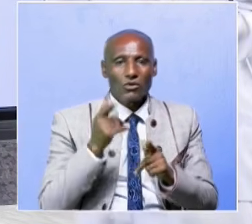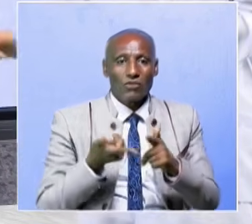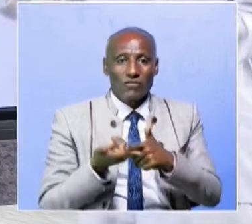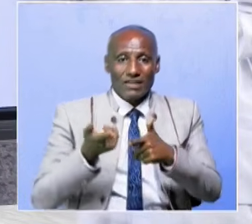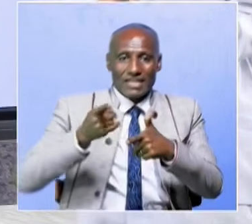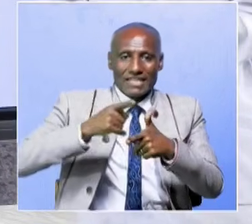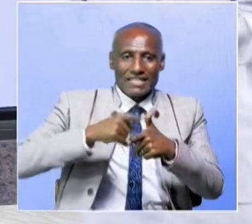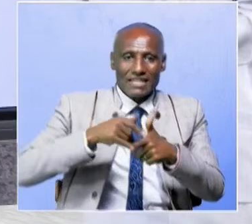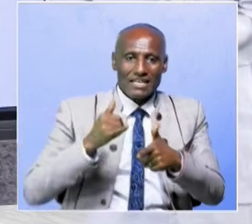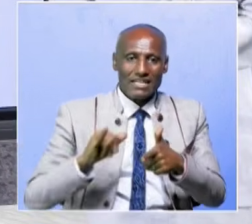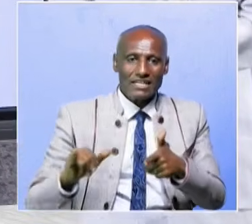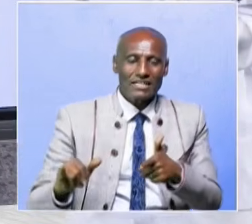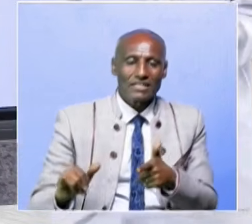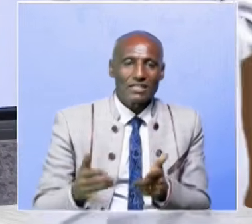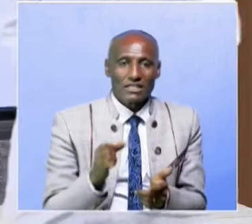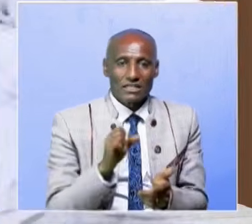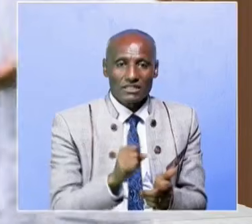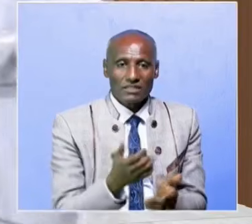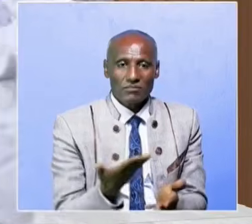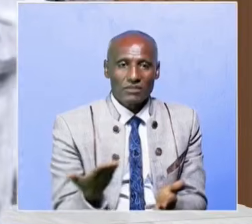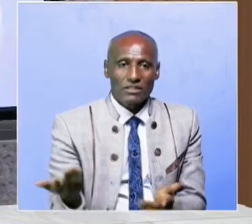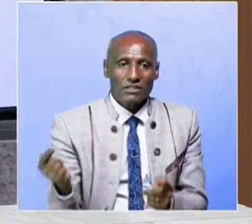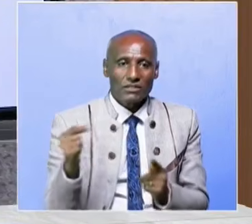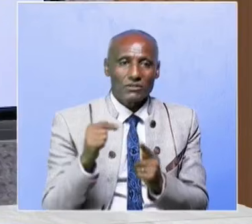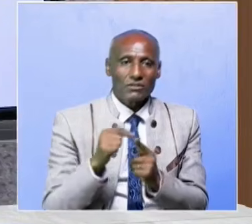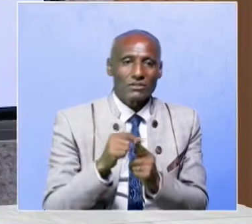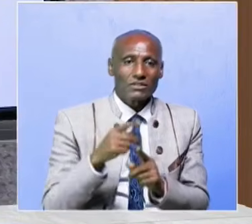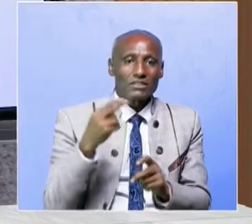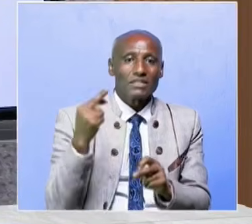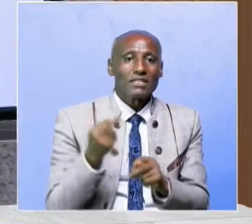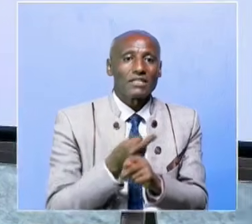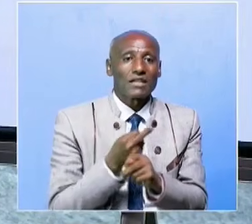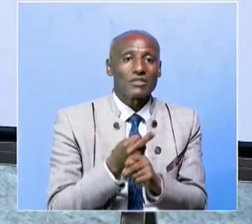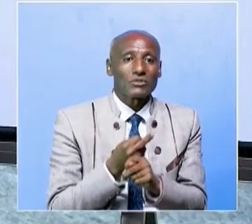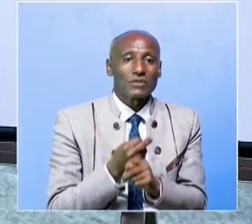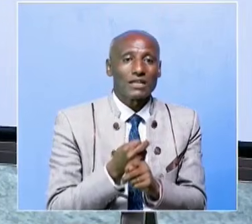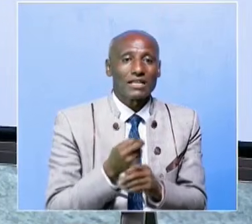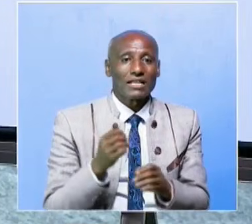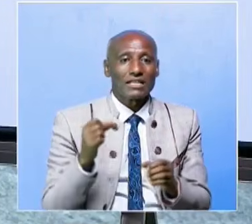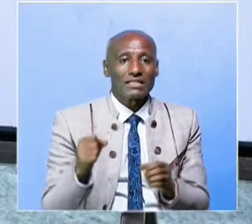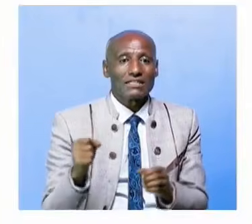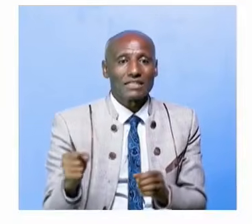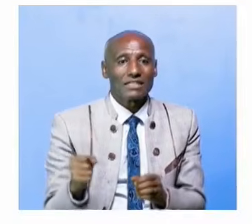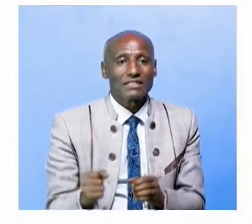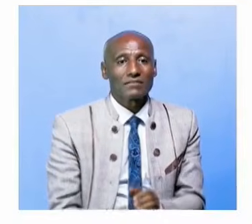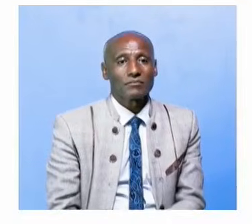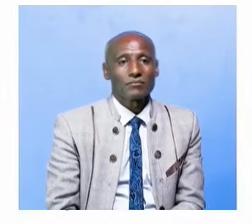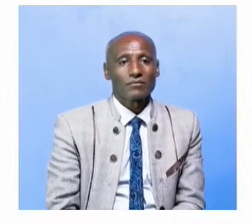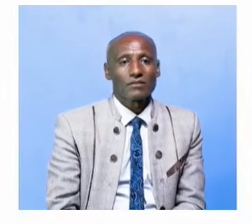something to its natural state. We also have